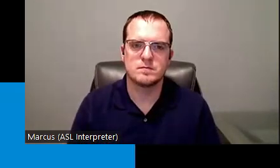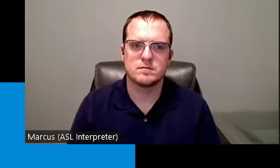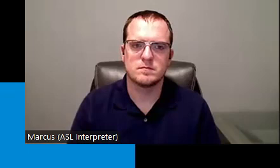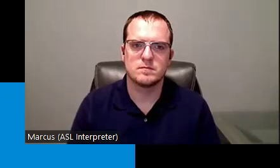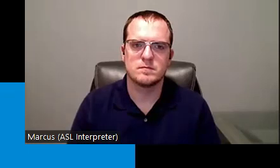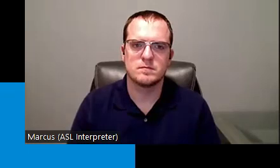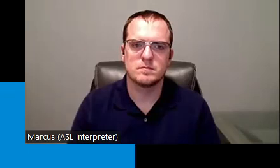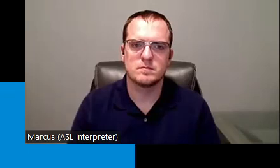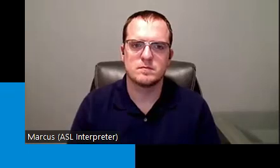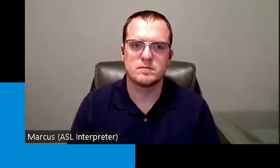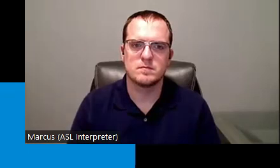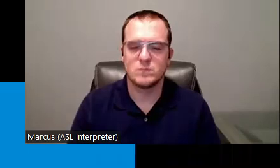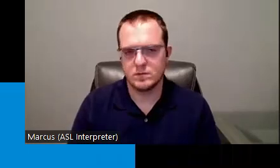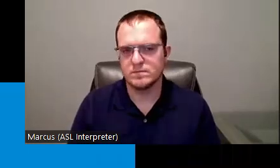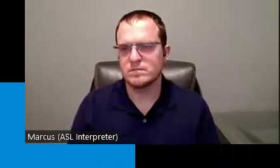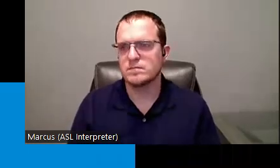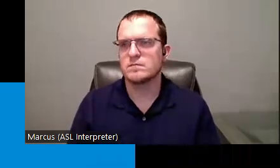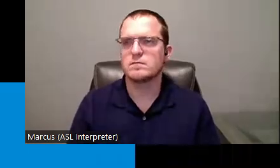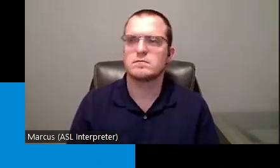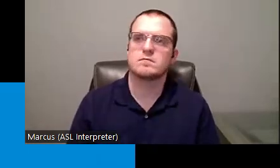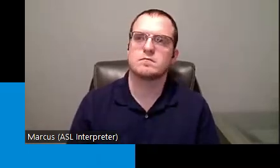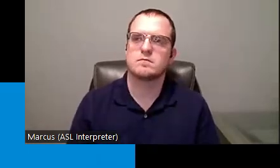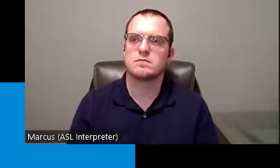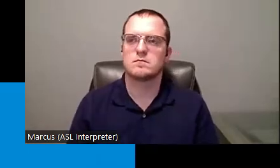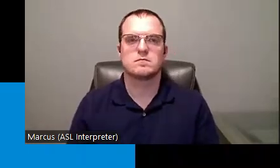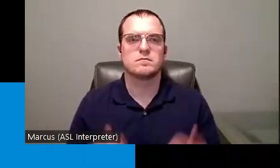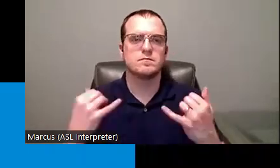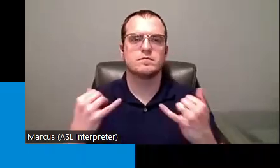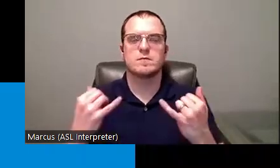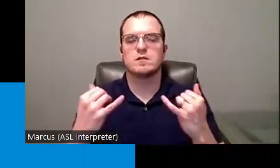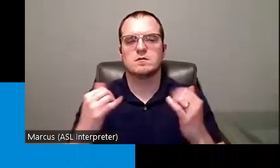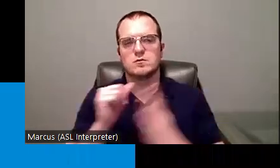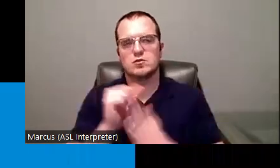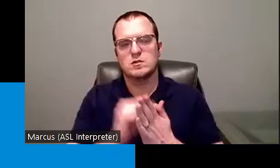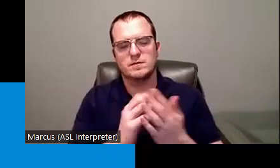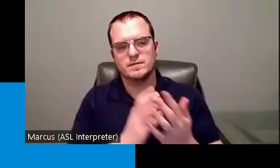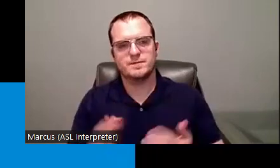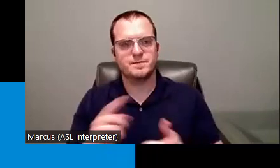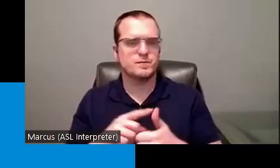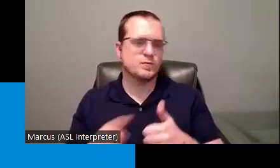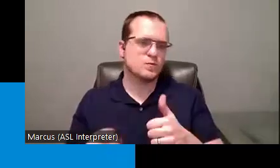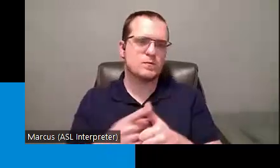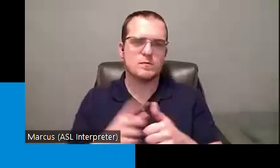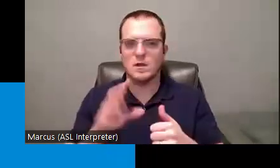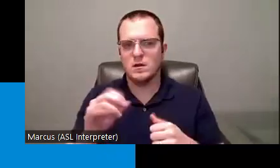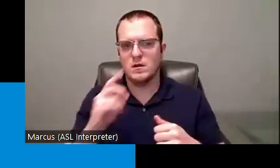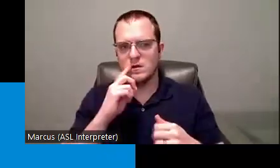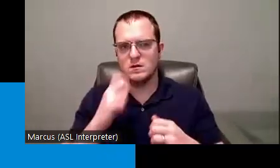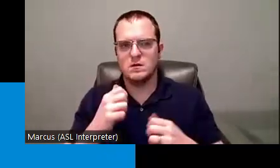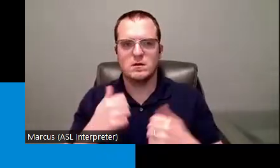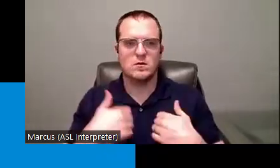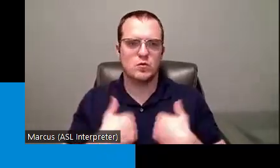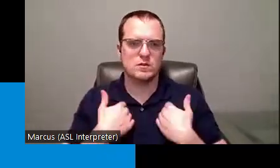Thanks, Dylan. Moving on into today's agenda, the first items that we'll be looking at are coming from residential